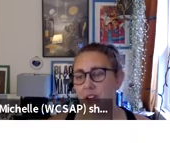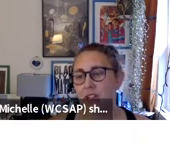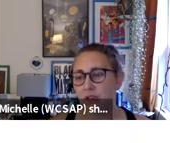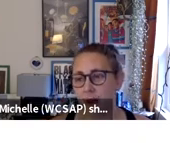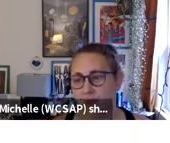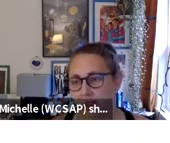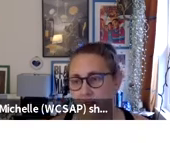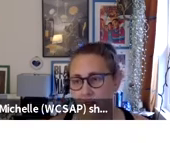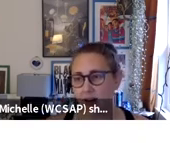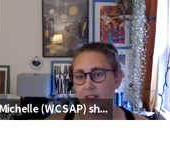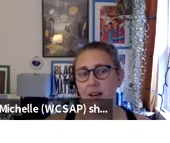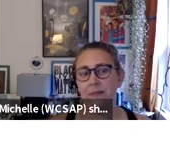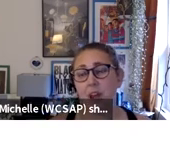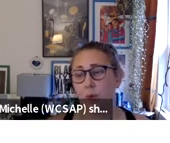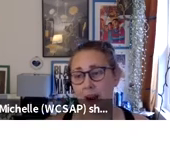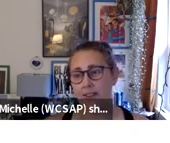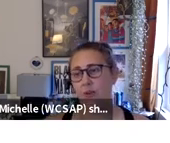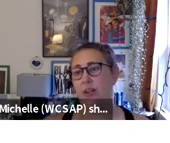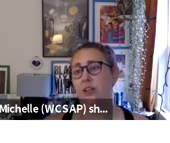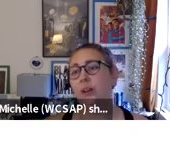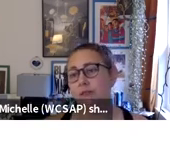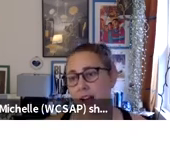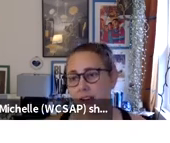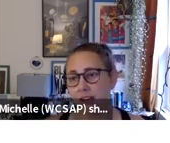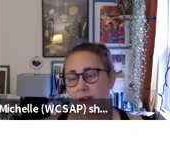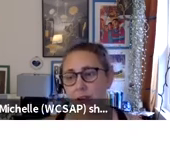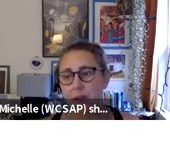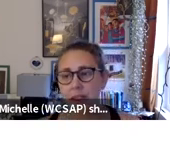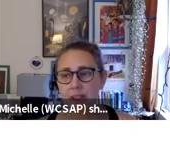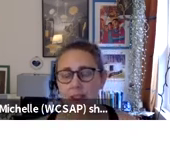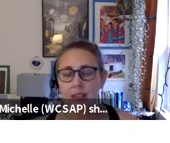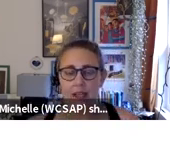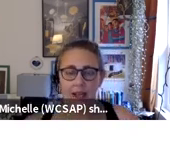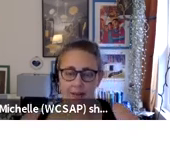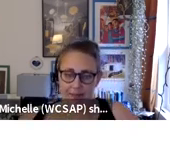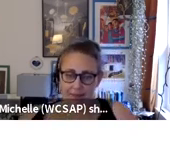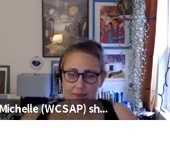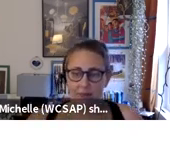sure that charges get dropped if there's an arrest or they don't get filed in the first place.